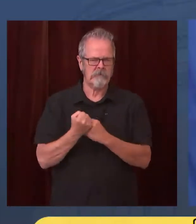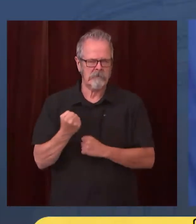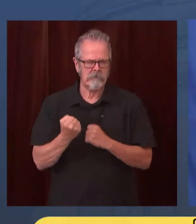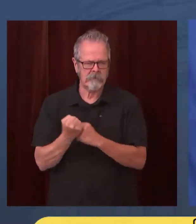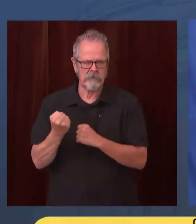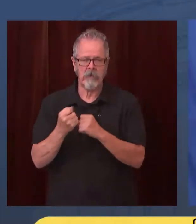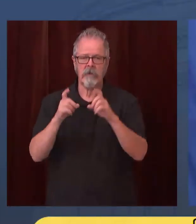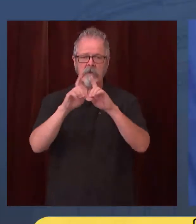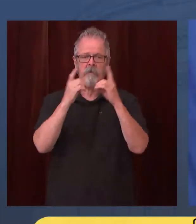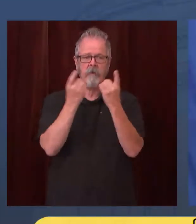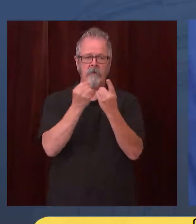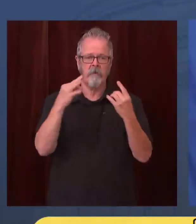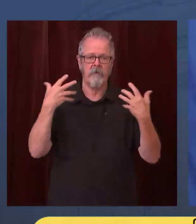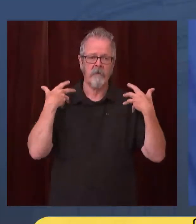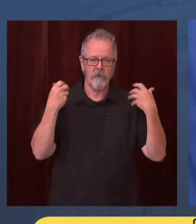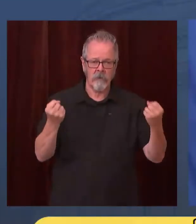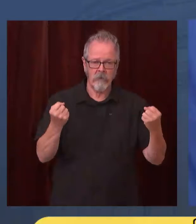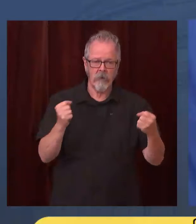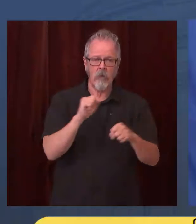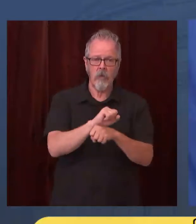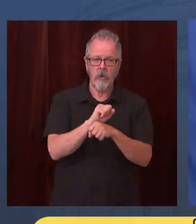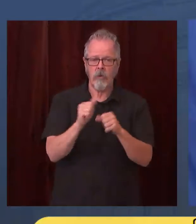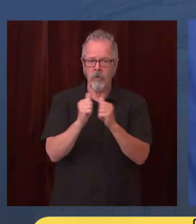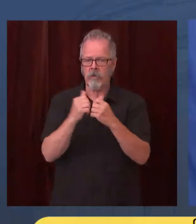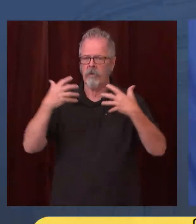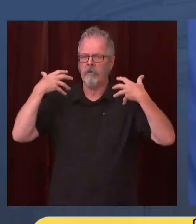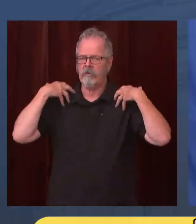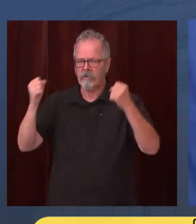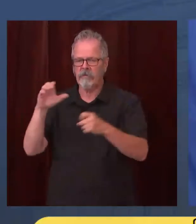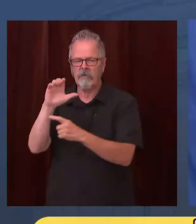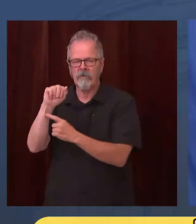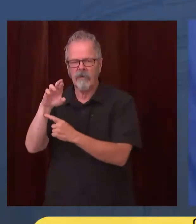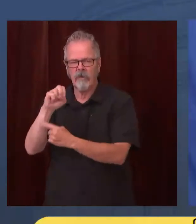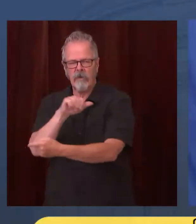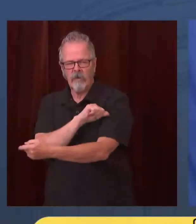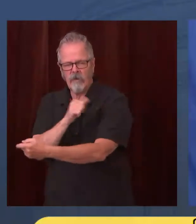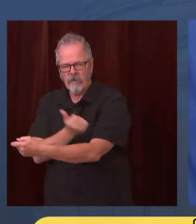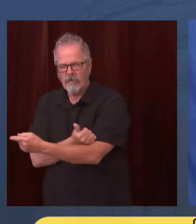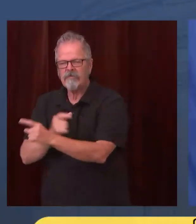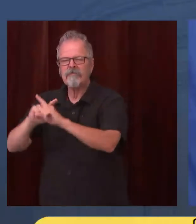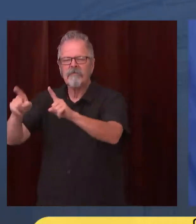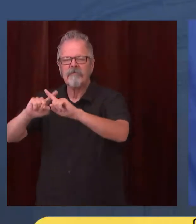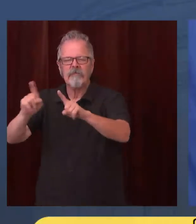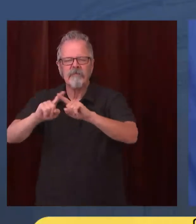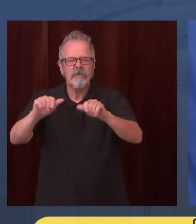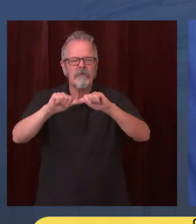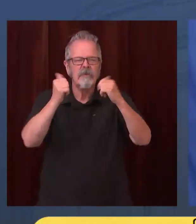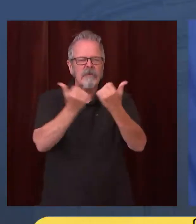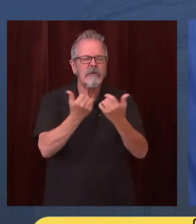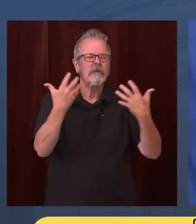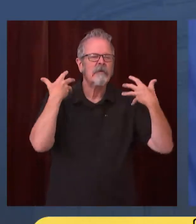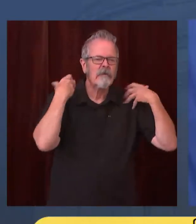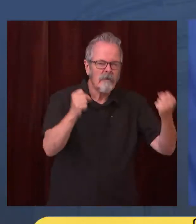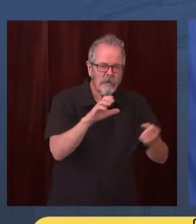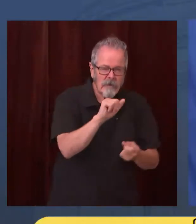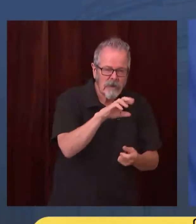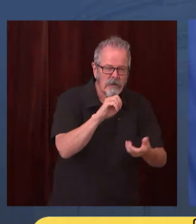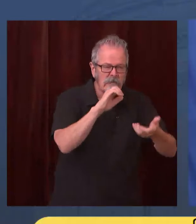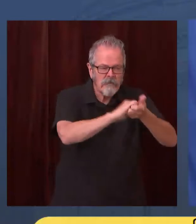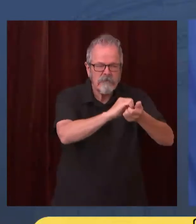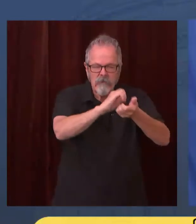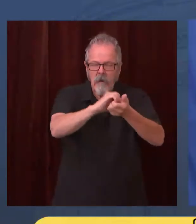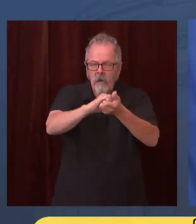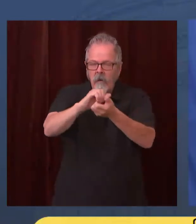and other state agencies, and along with our healthcare partners, in monitoring the situation very